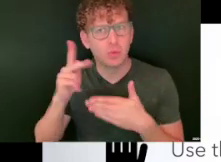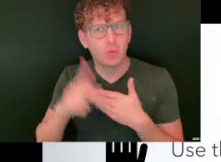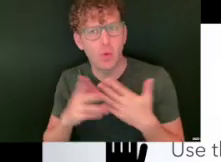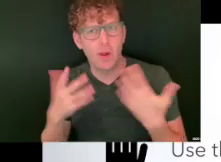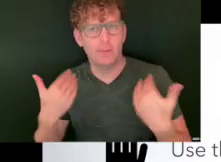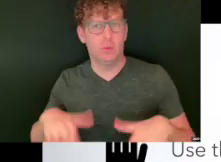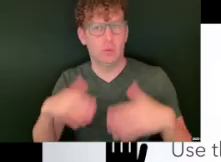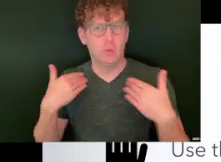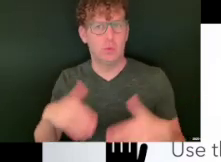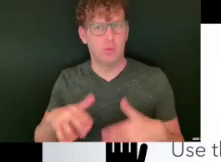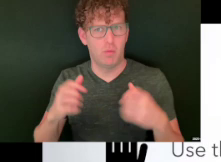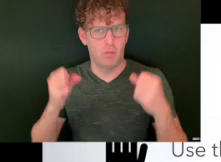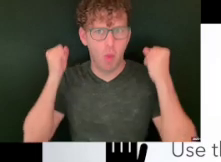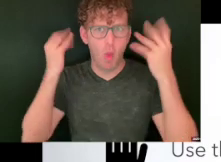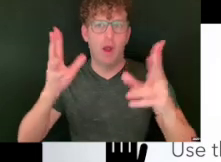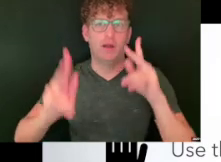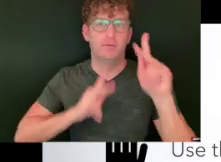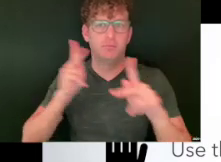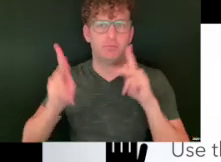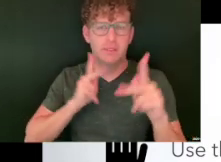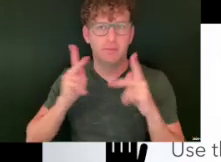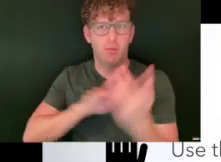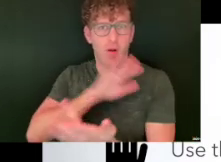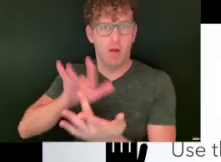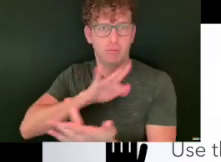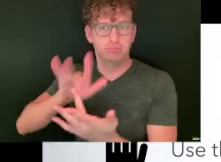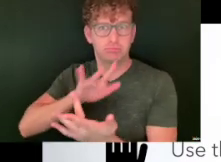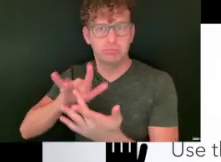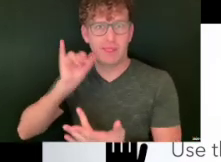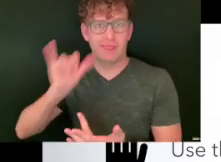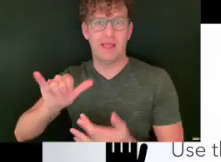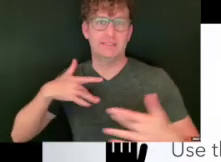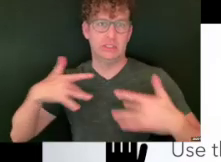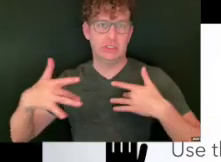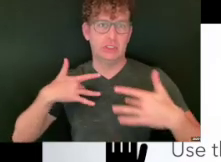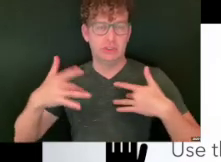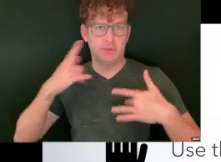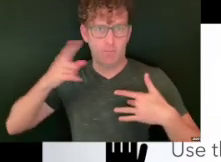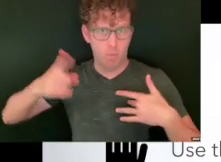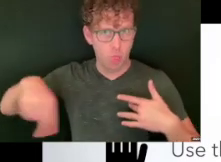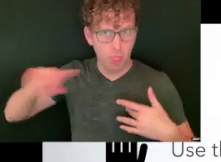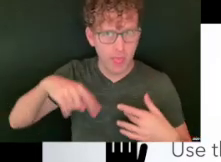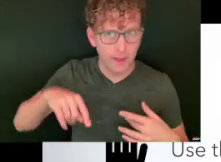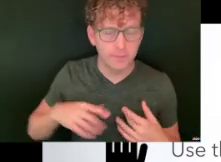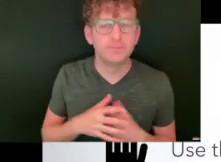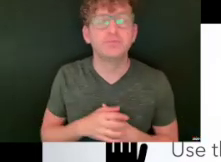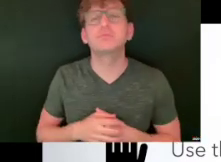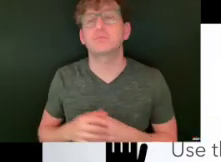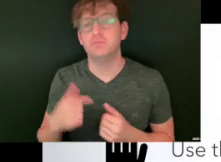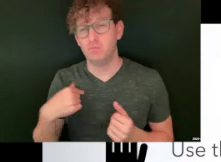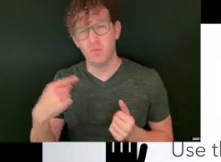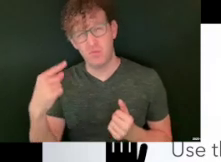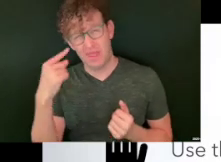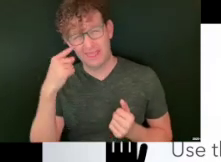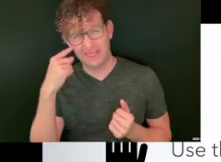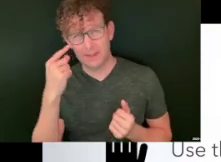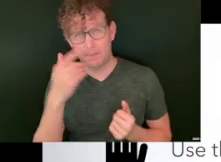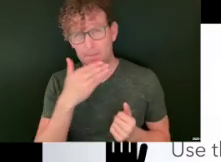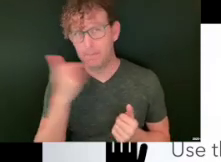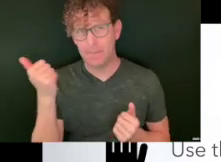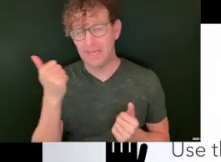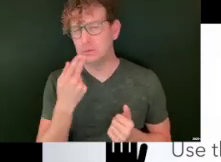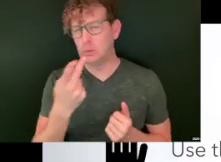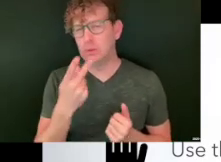in the first round of the project, actually with any project, what we do is, we put